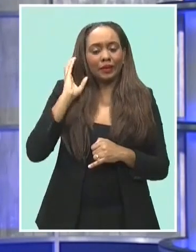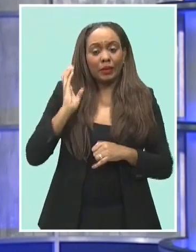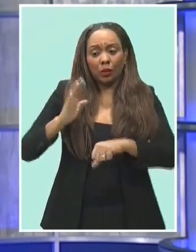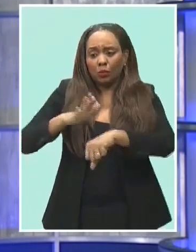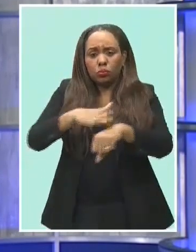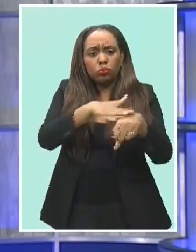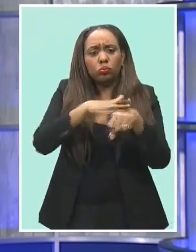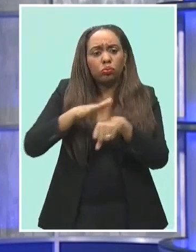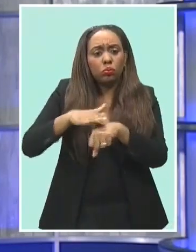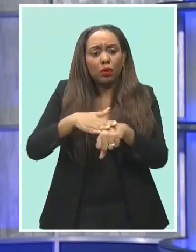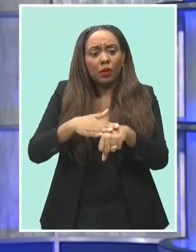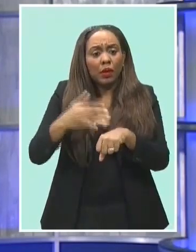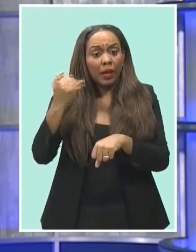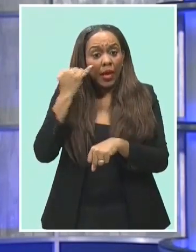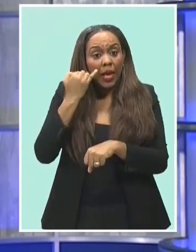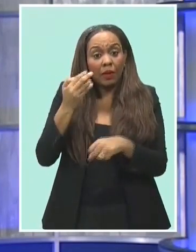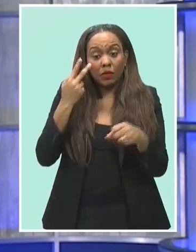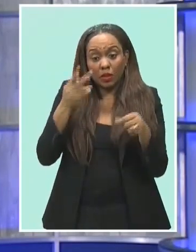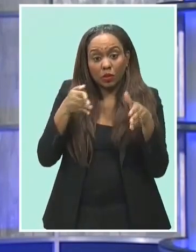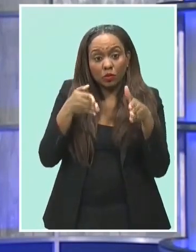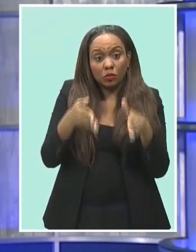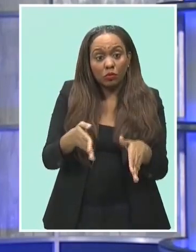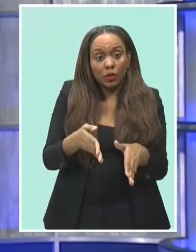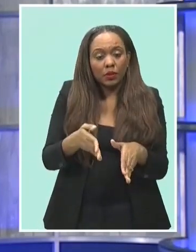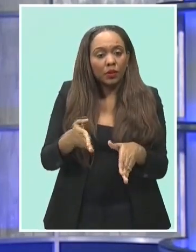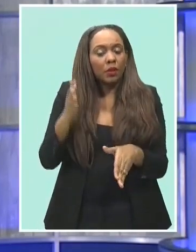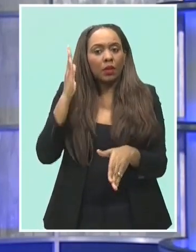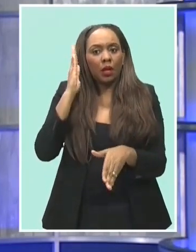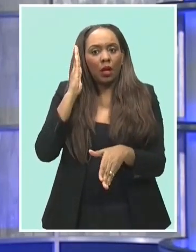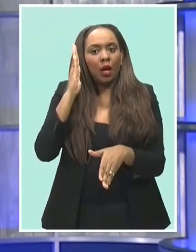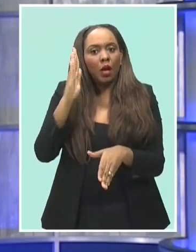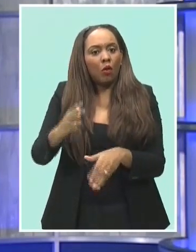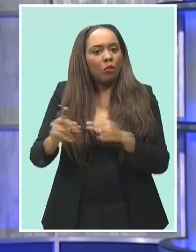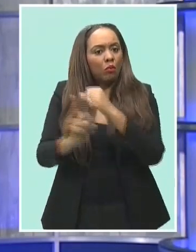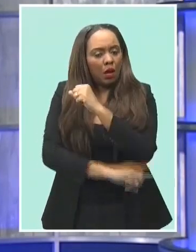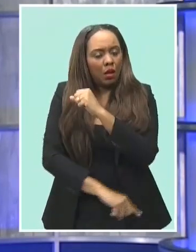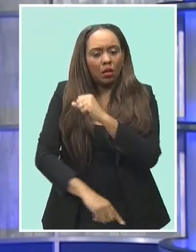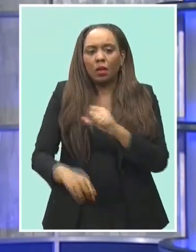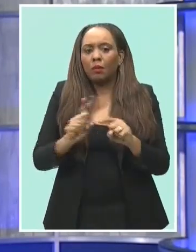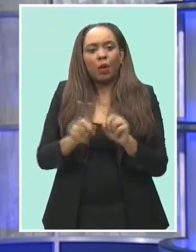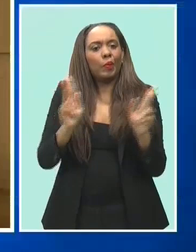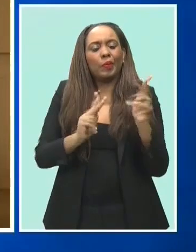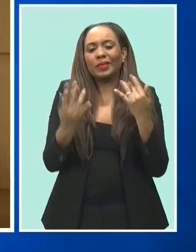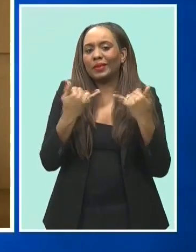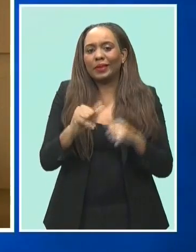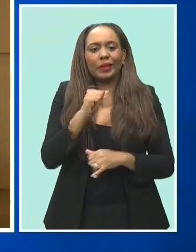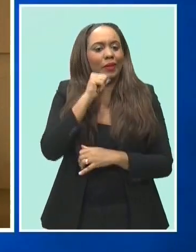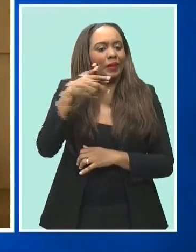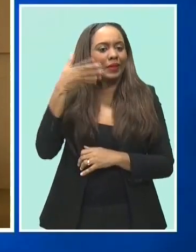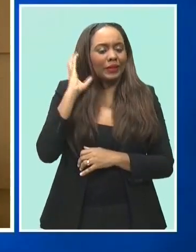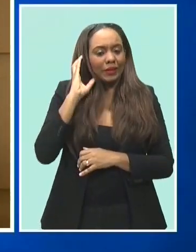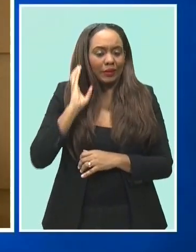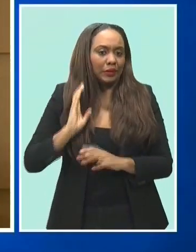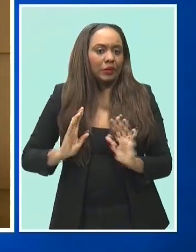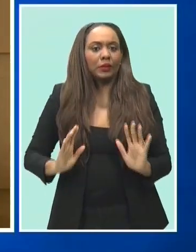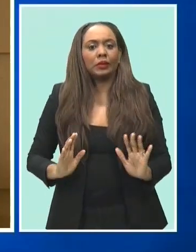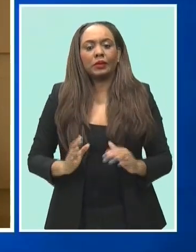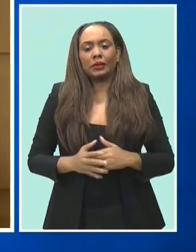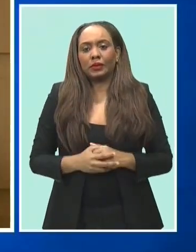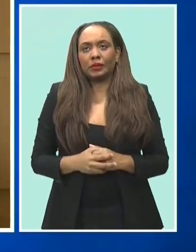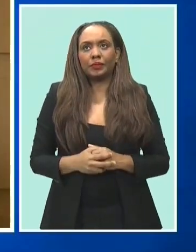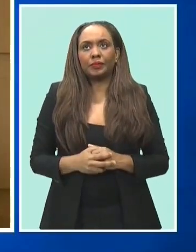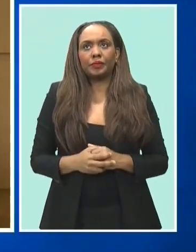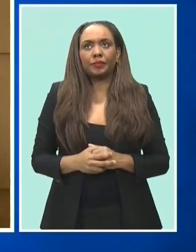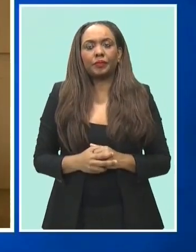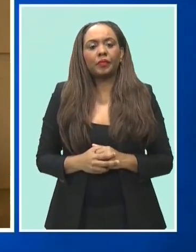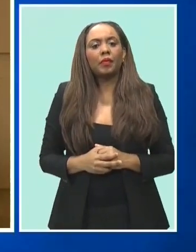that anyone caught on the streets during the shutdown would be dealt with severely. Normally, during the month of